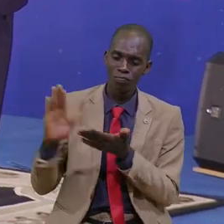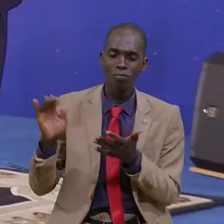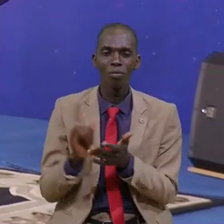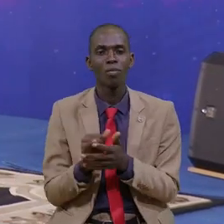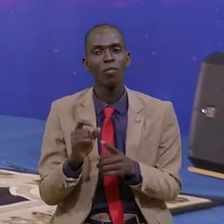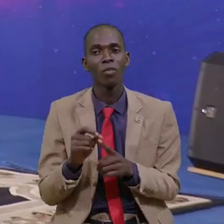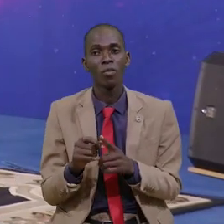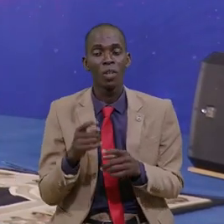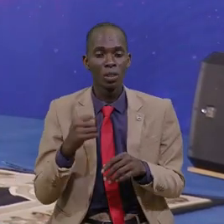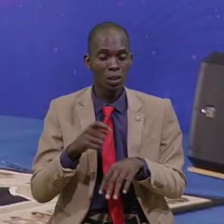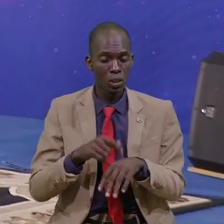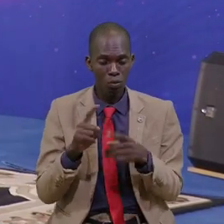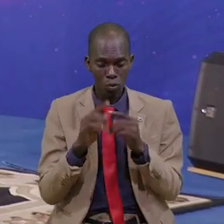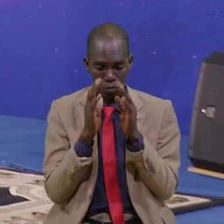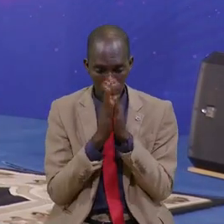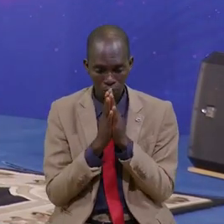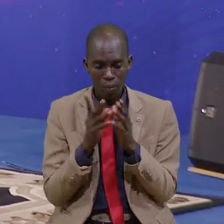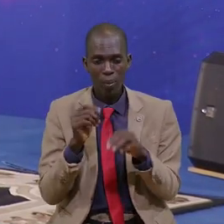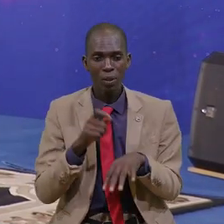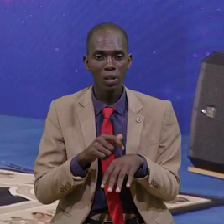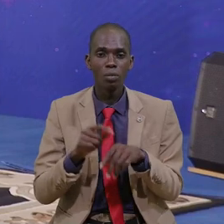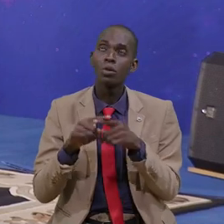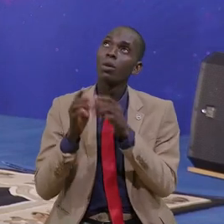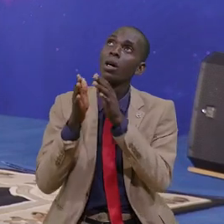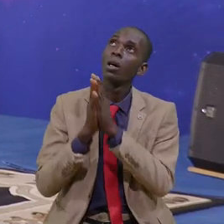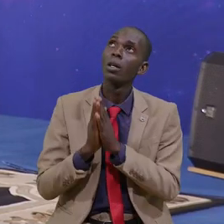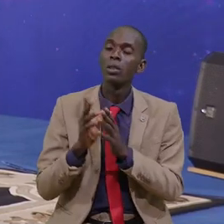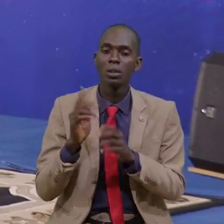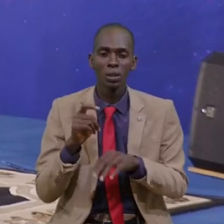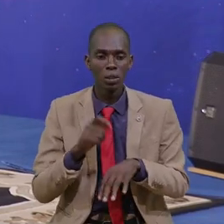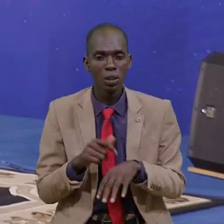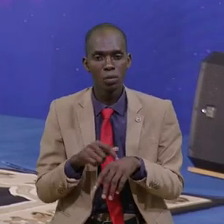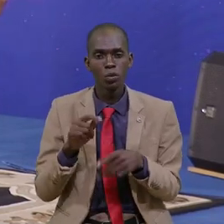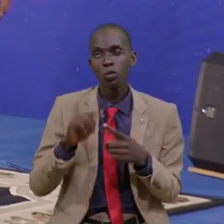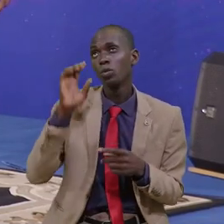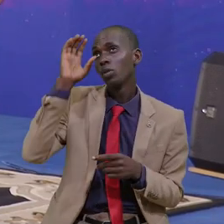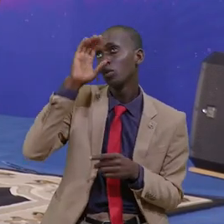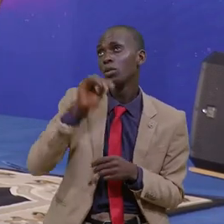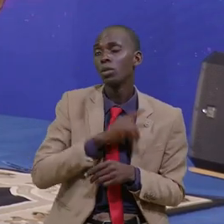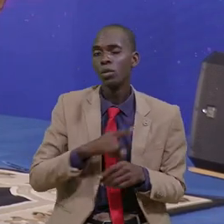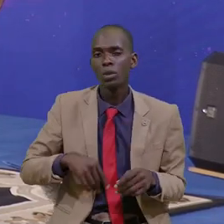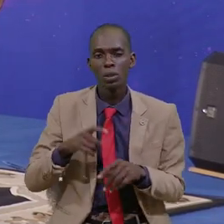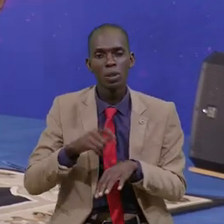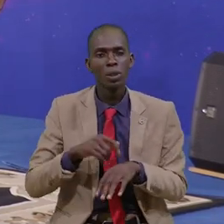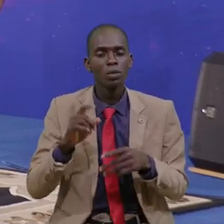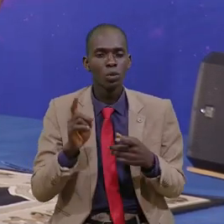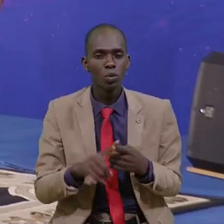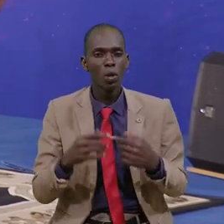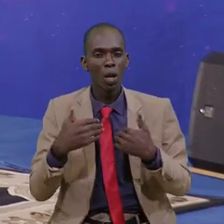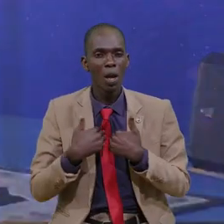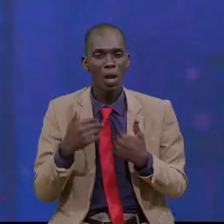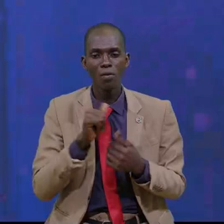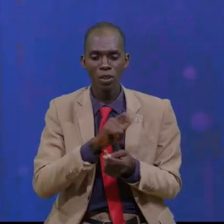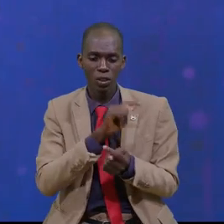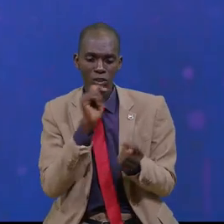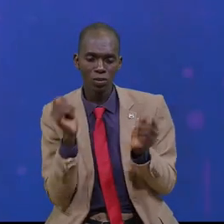pray, the time to ask, the time to receive, and the time to have a transforming salvation,